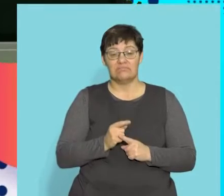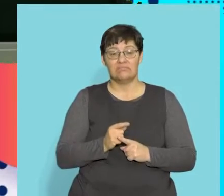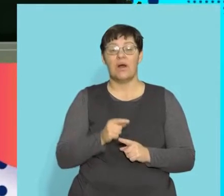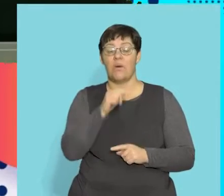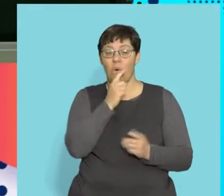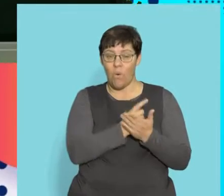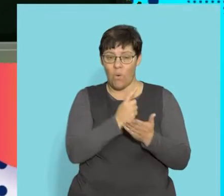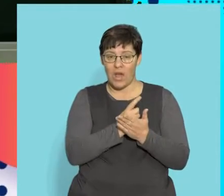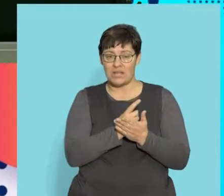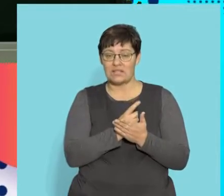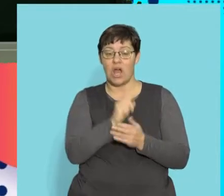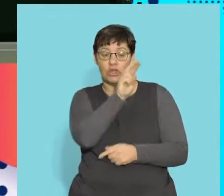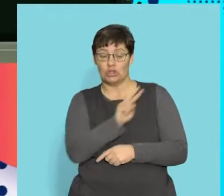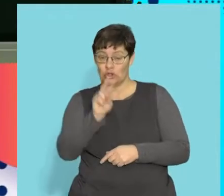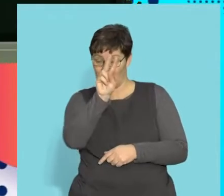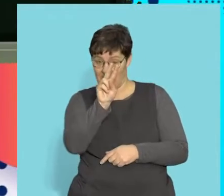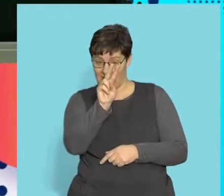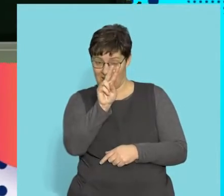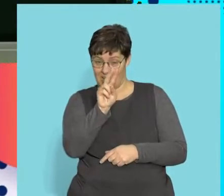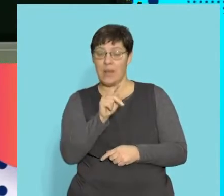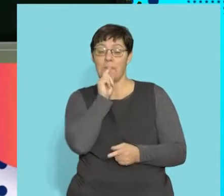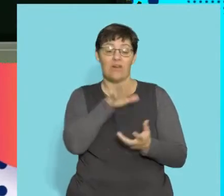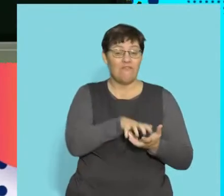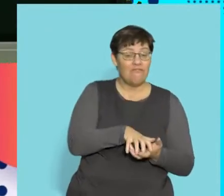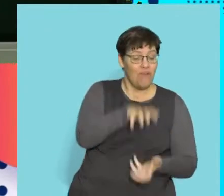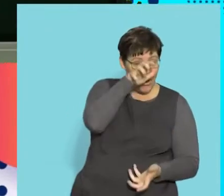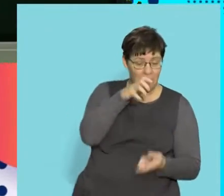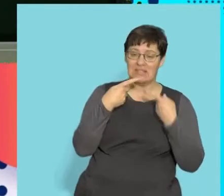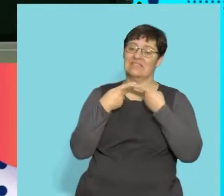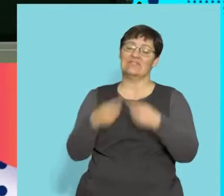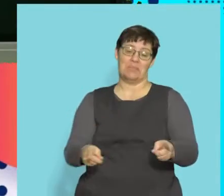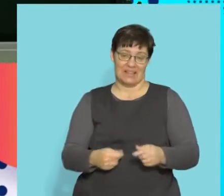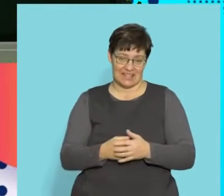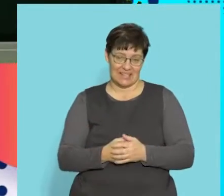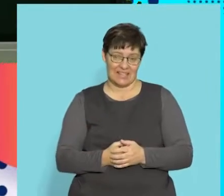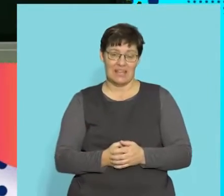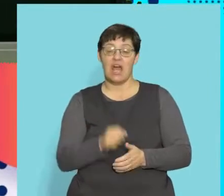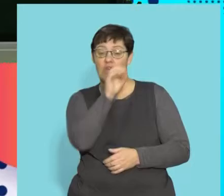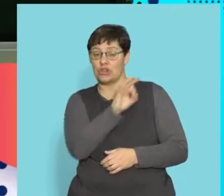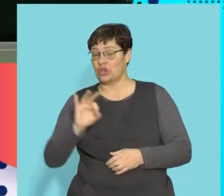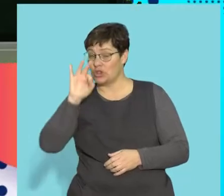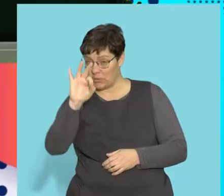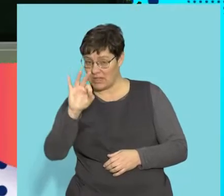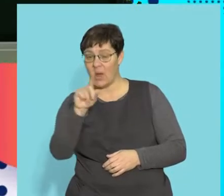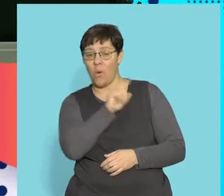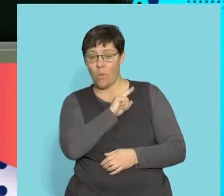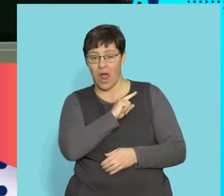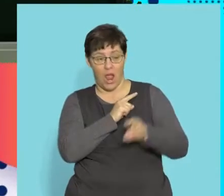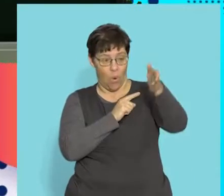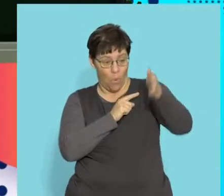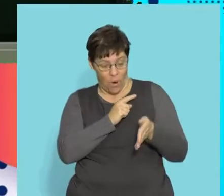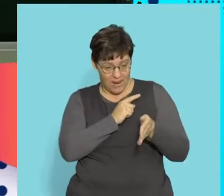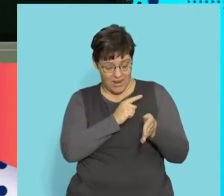my answer is always with the units being squared, but with volume, it will always be the units cubed.